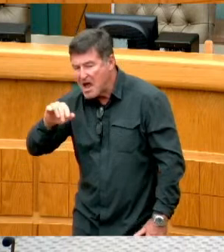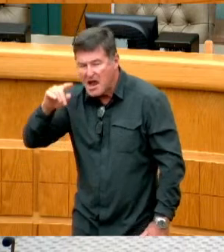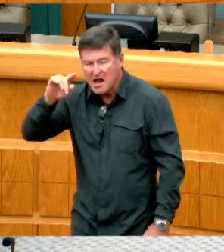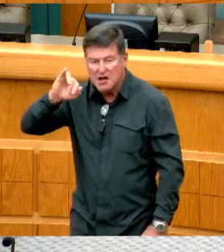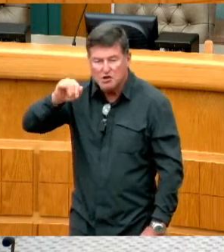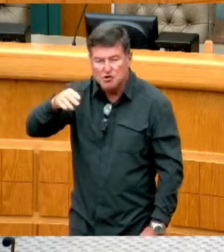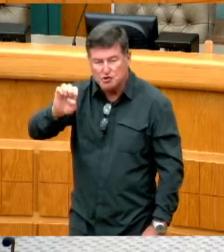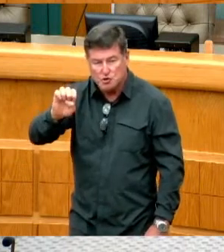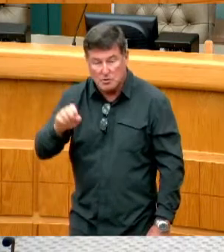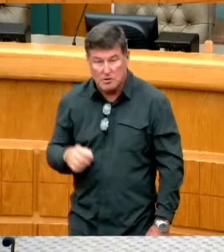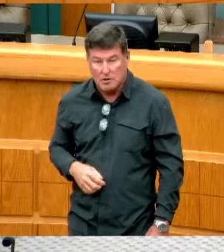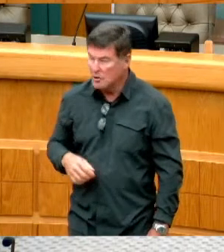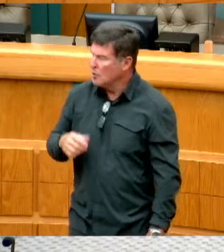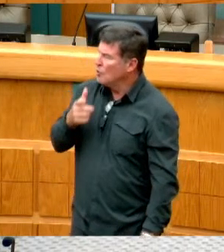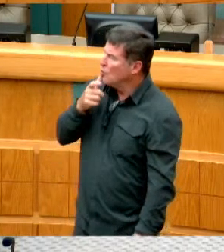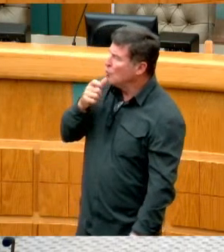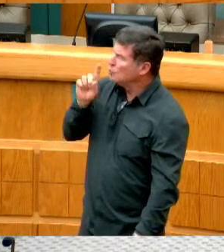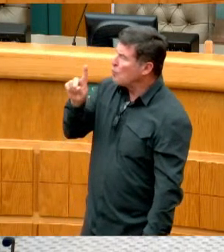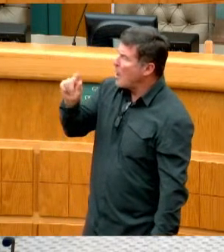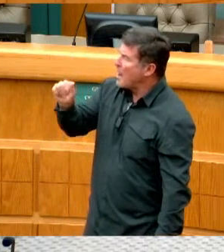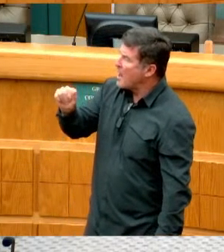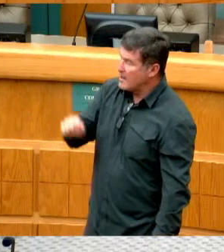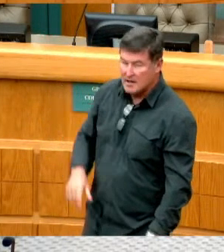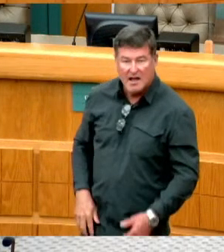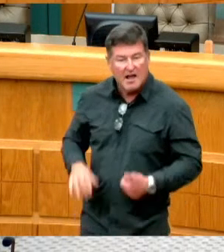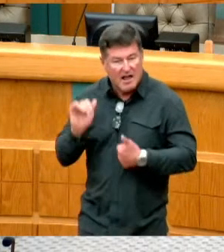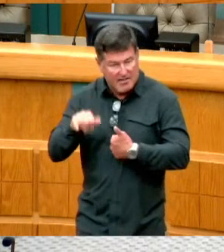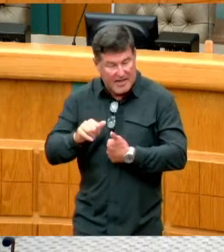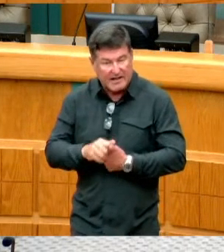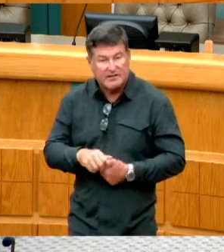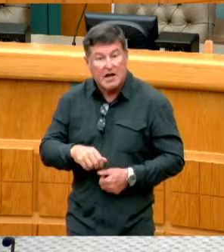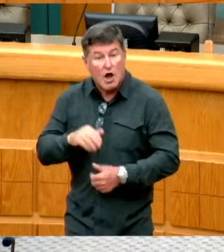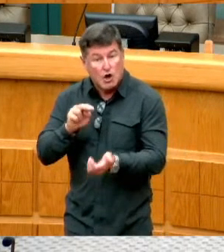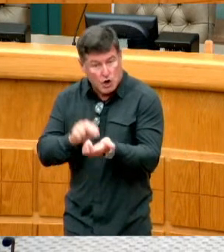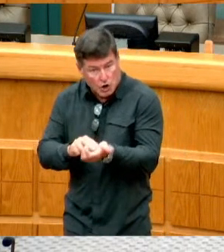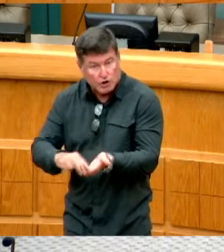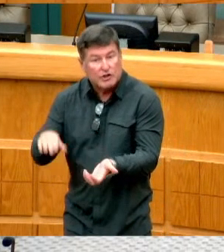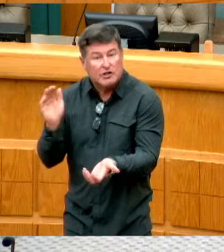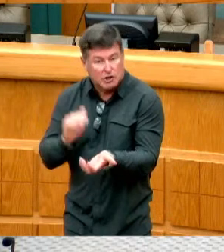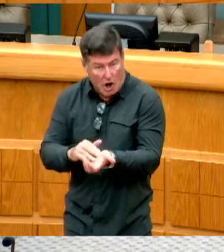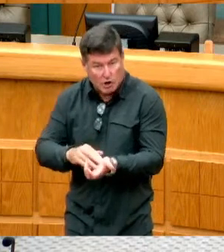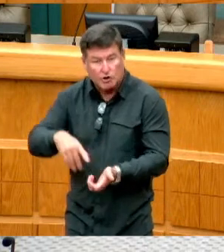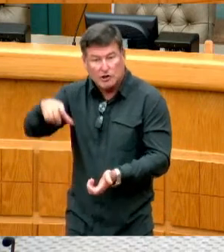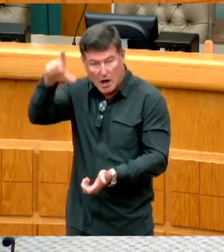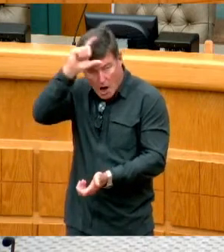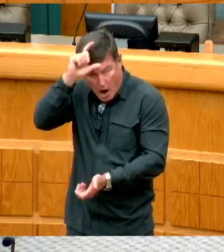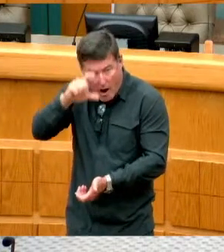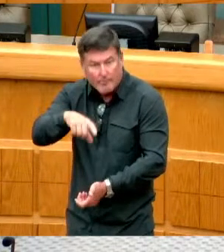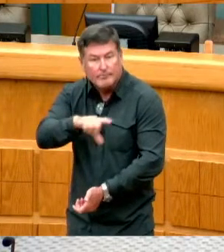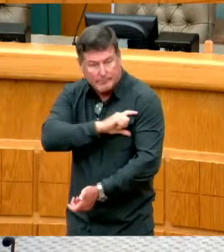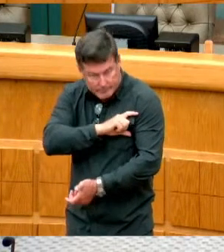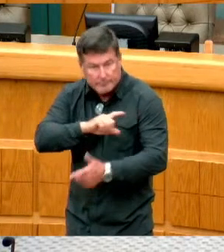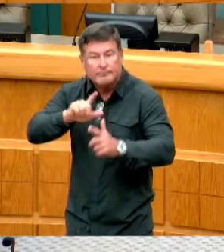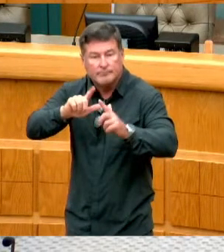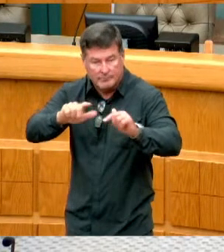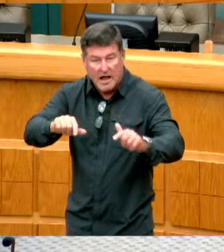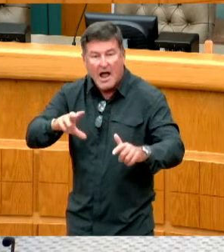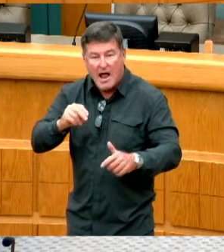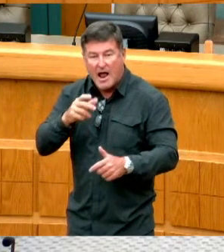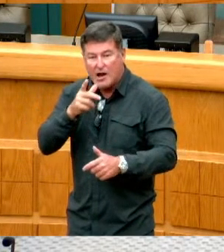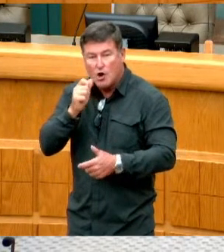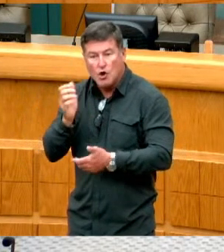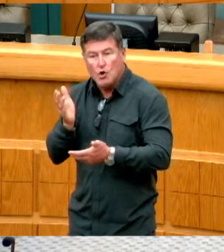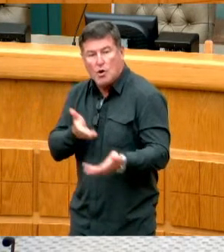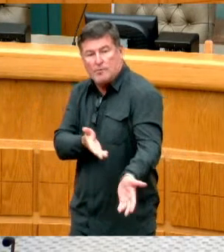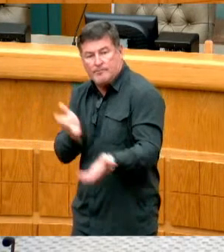all our first responder, medical personnel, frontline healthcare workers, and those involved with the transport of those COVID-19